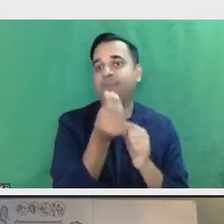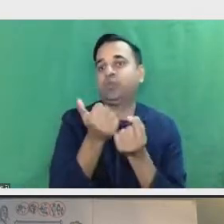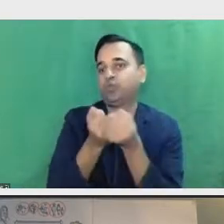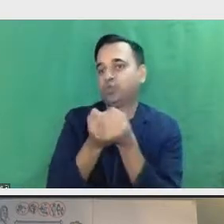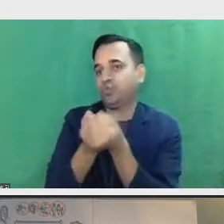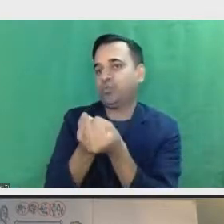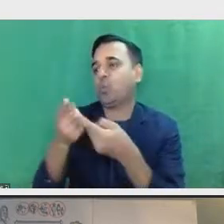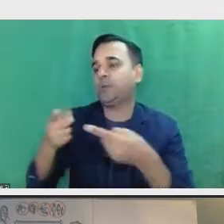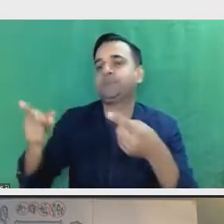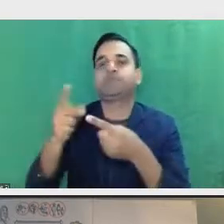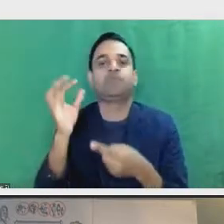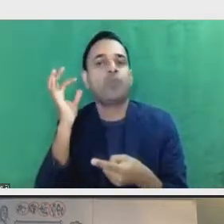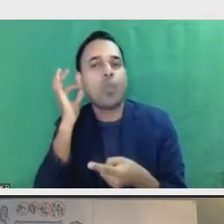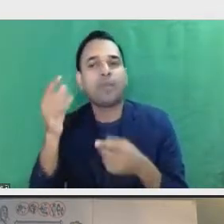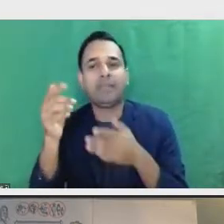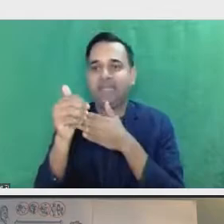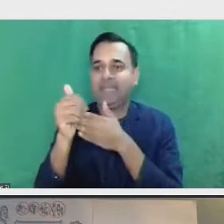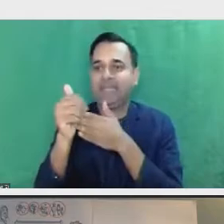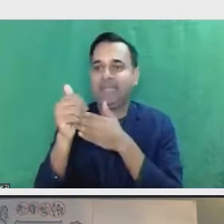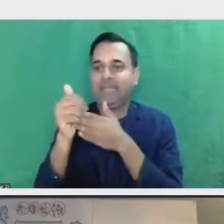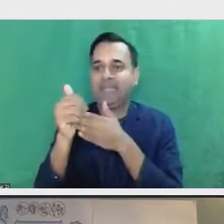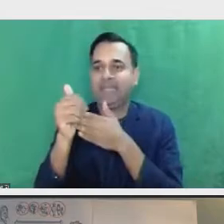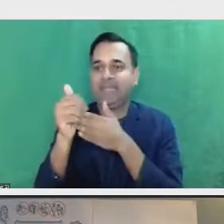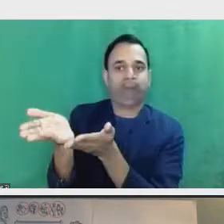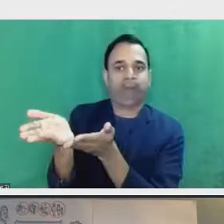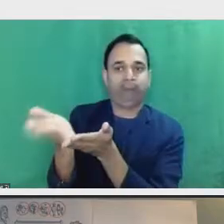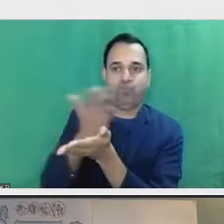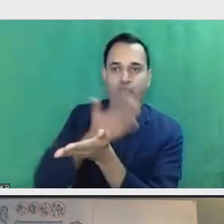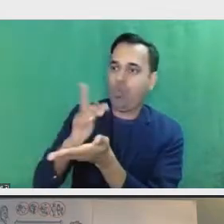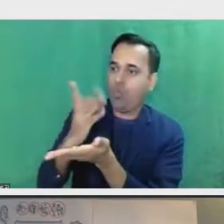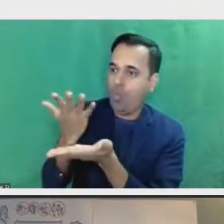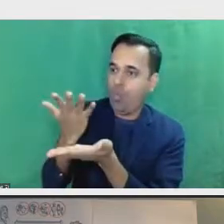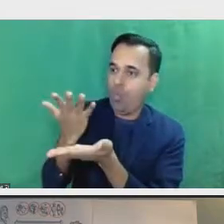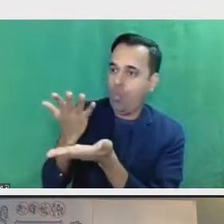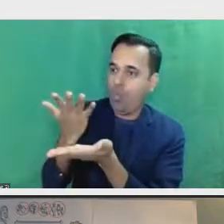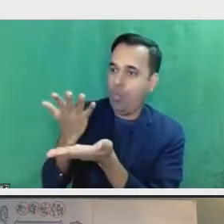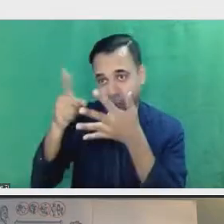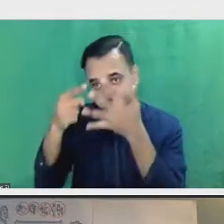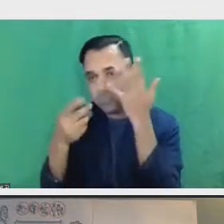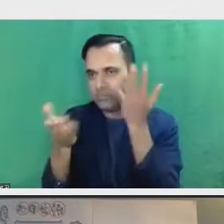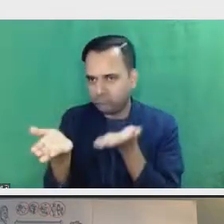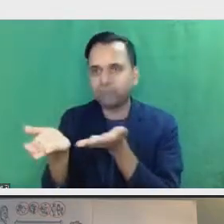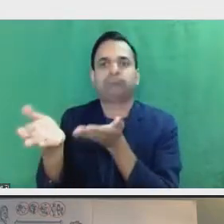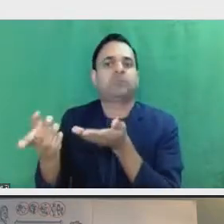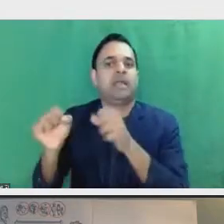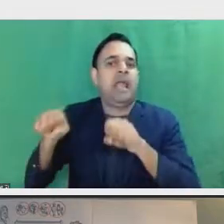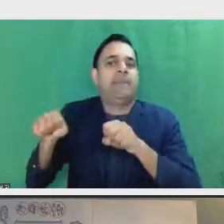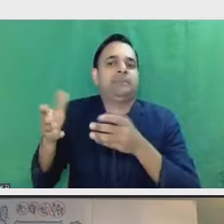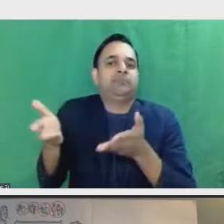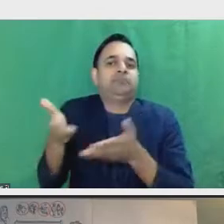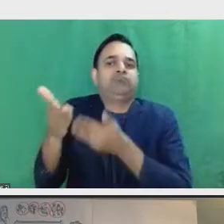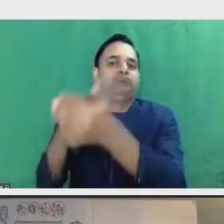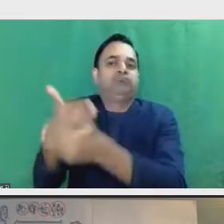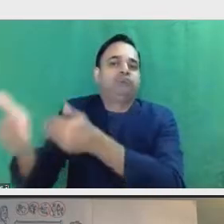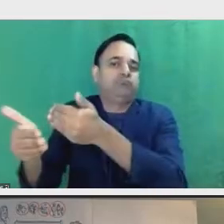to really put in place simplified solutions. So that is the reason why we're